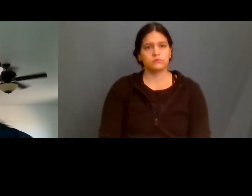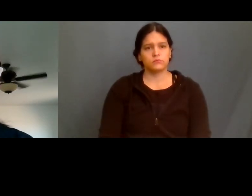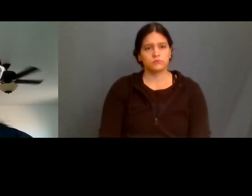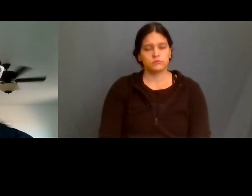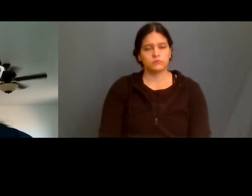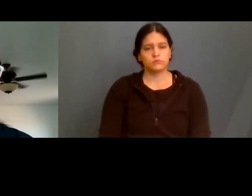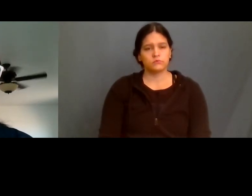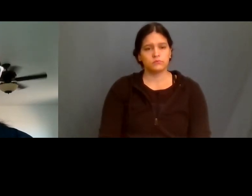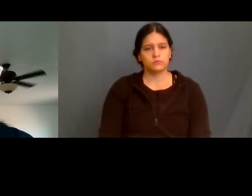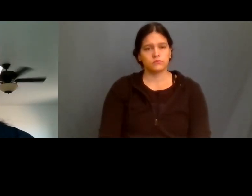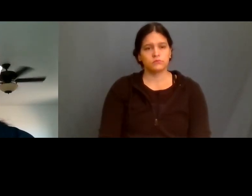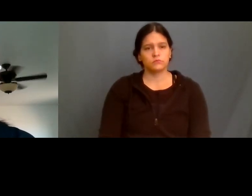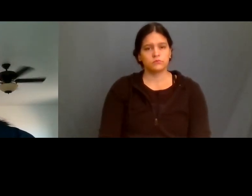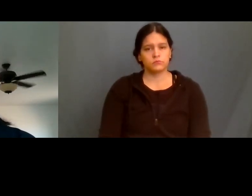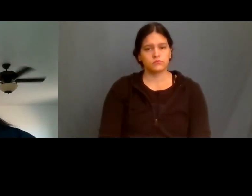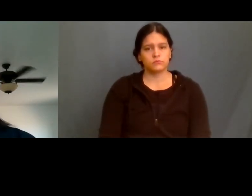Indian, he came at it.